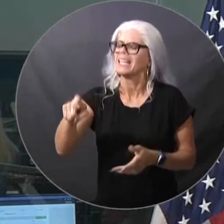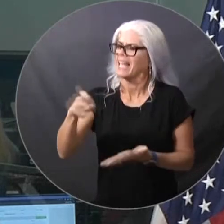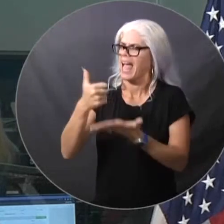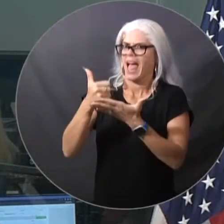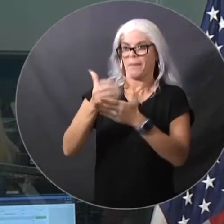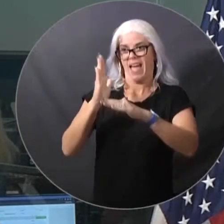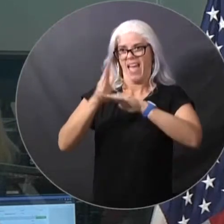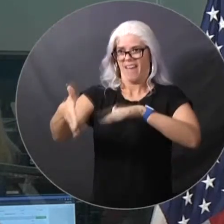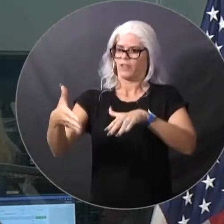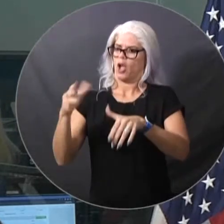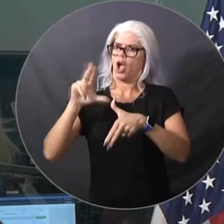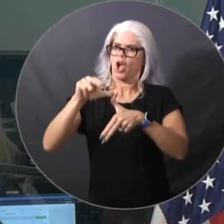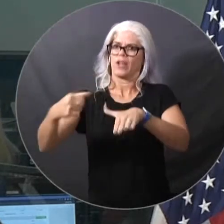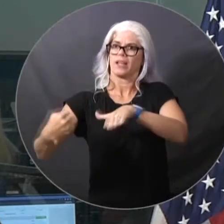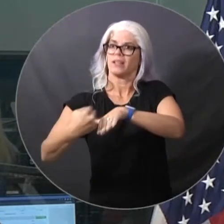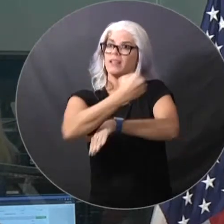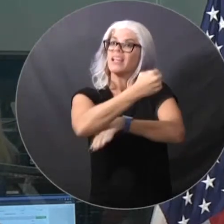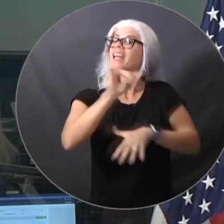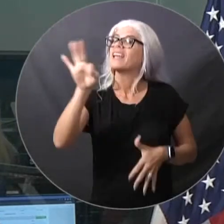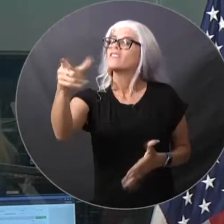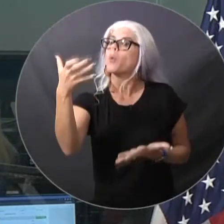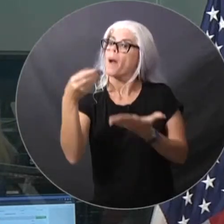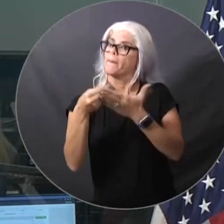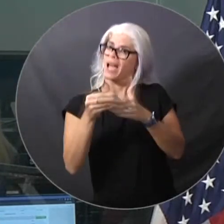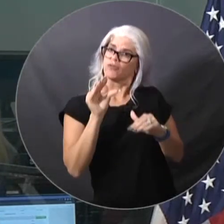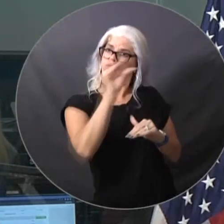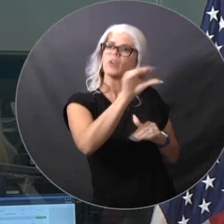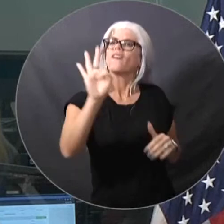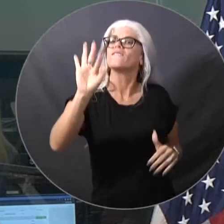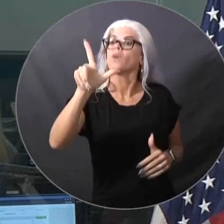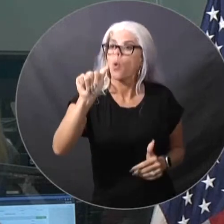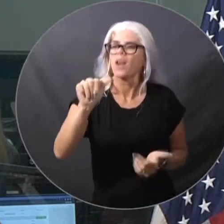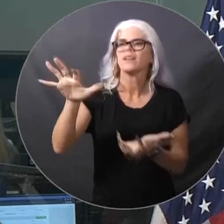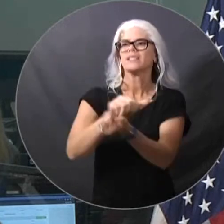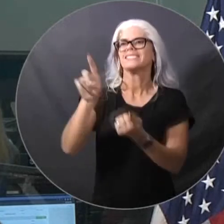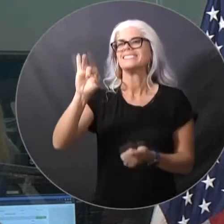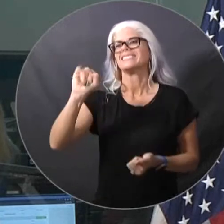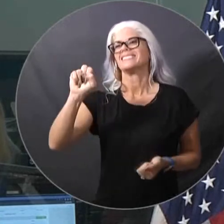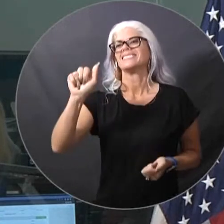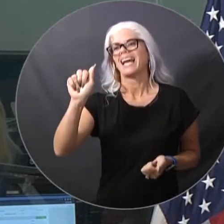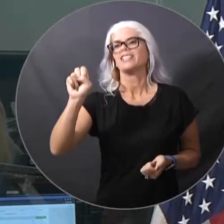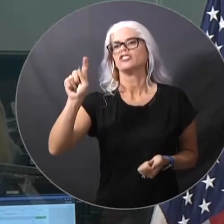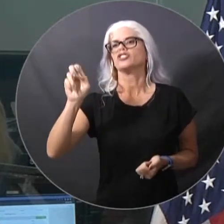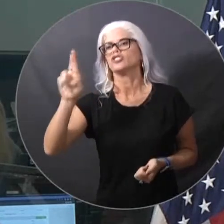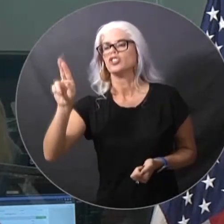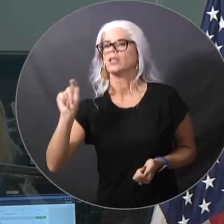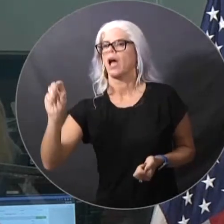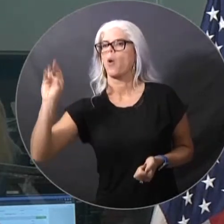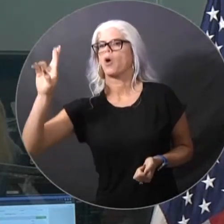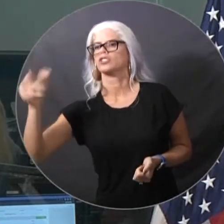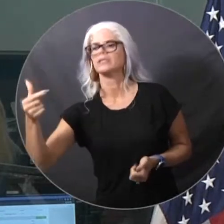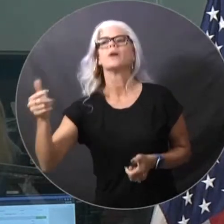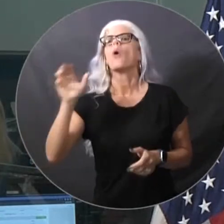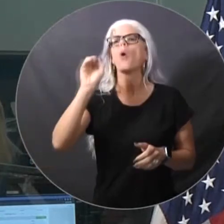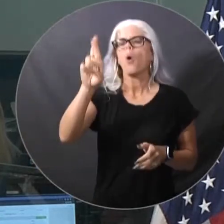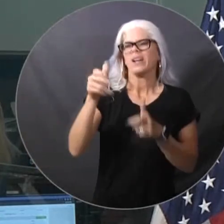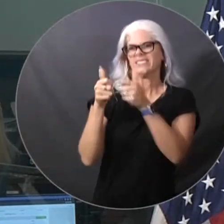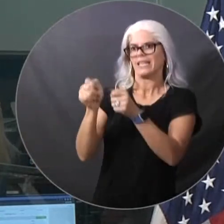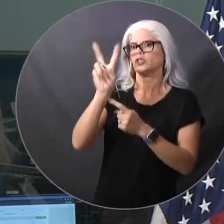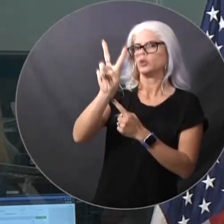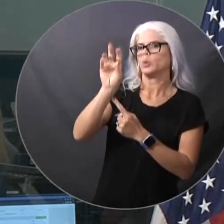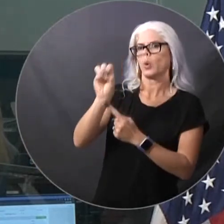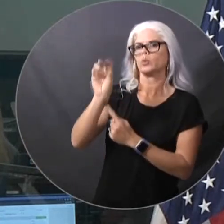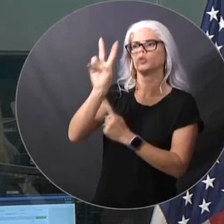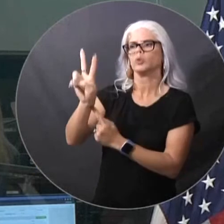go to floridadisasterfund.org or text disaster to 20222. For those who want to come and